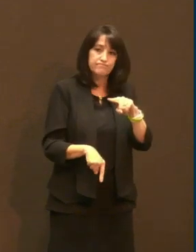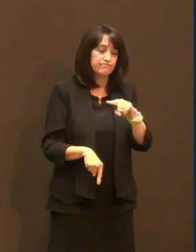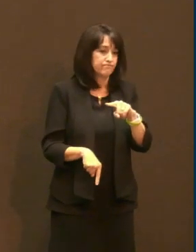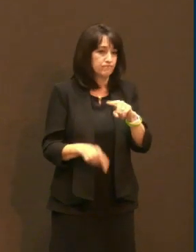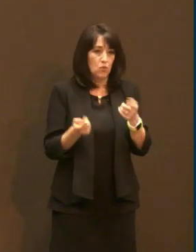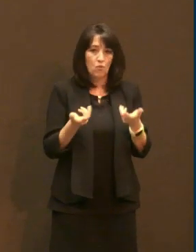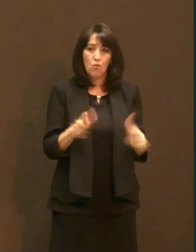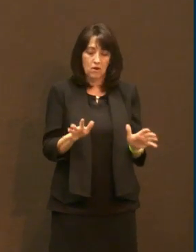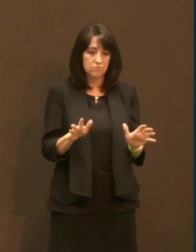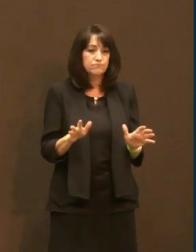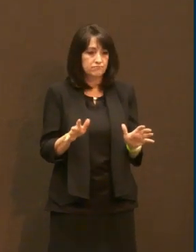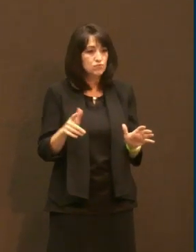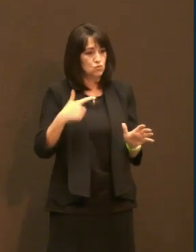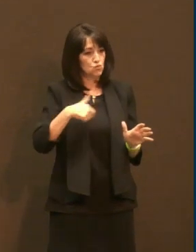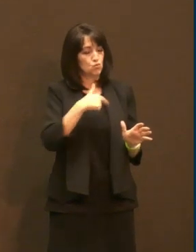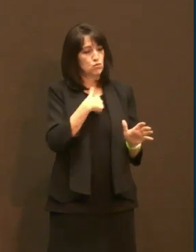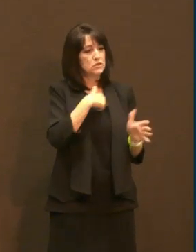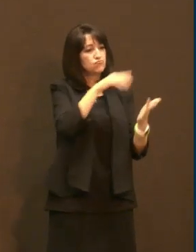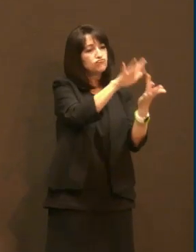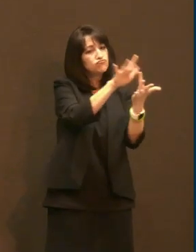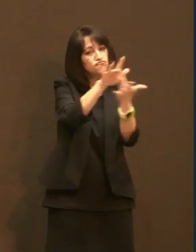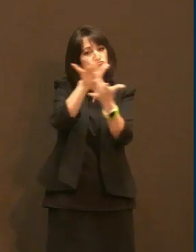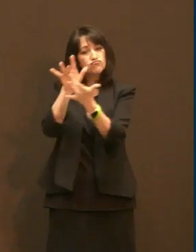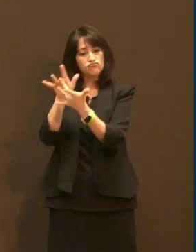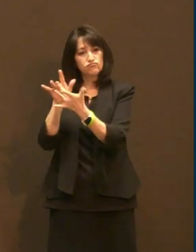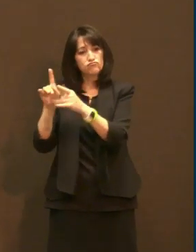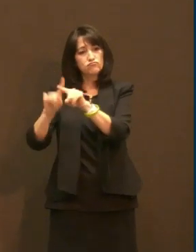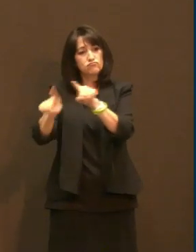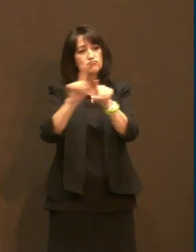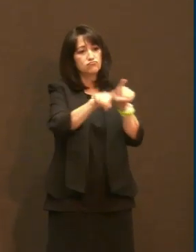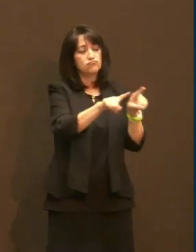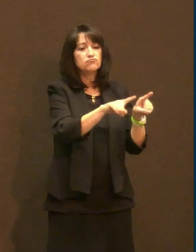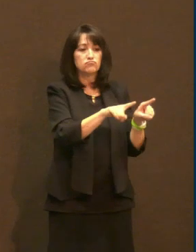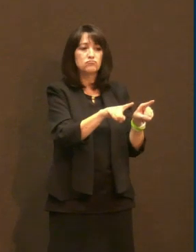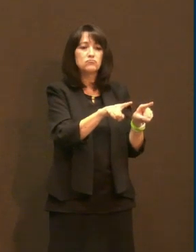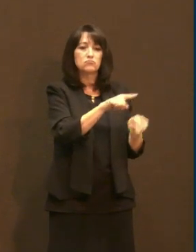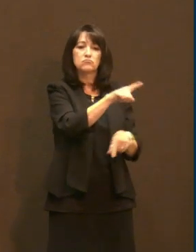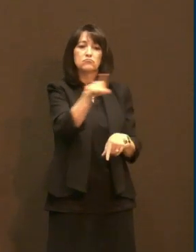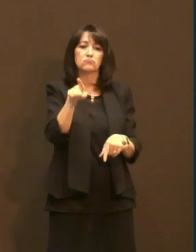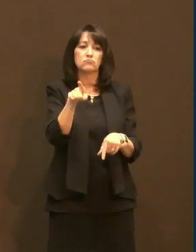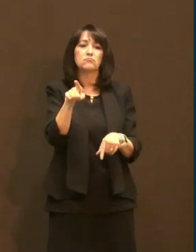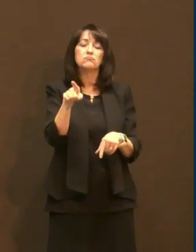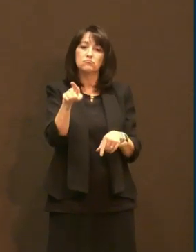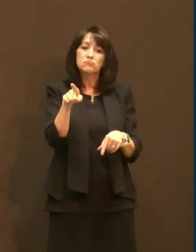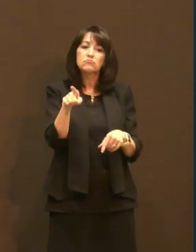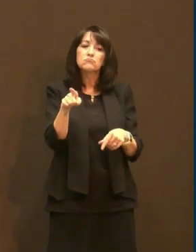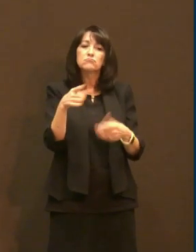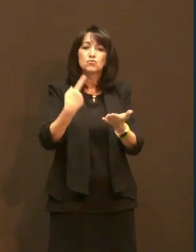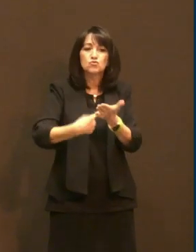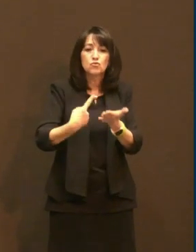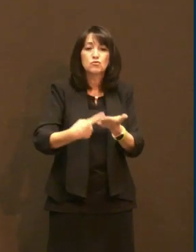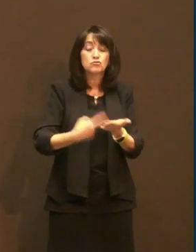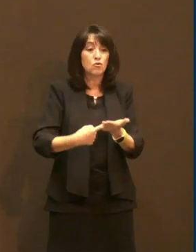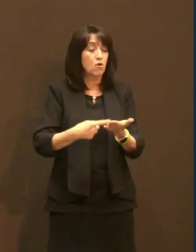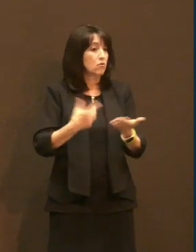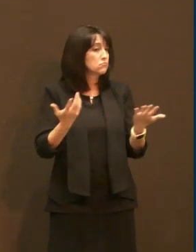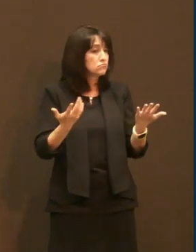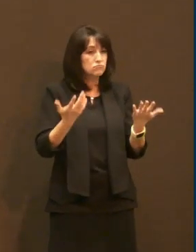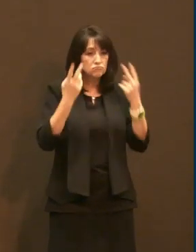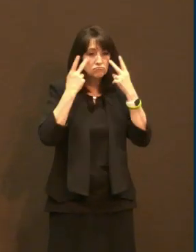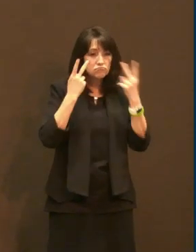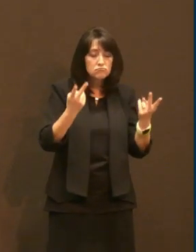sectors to determine how businesses can open, whether it's retail, whether it's restaurants, whether it's